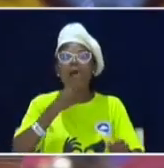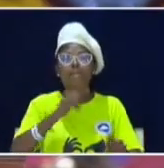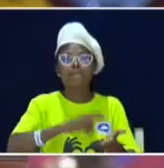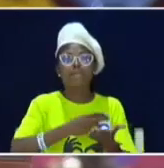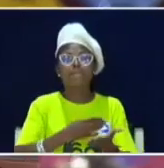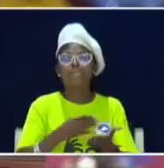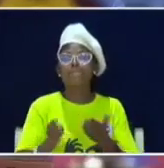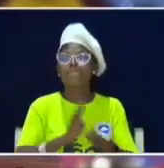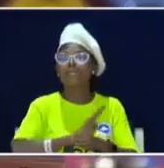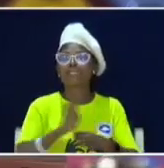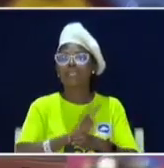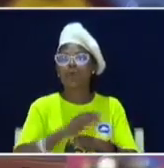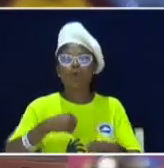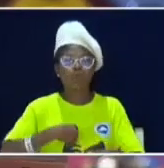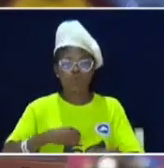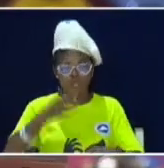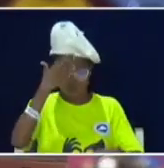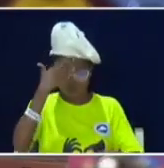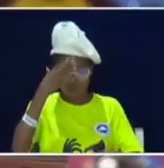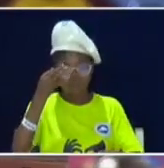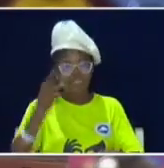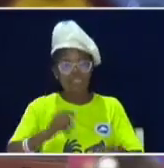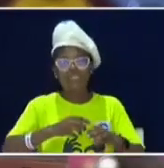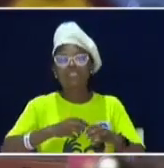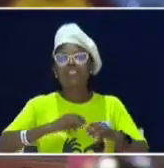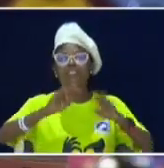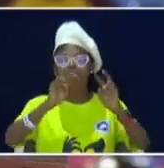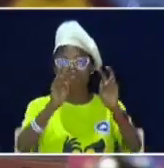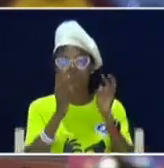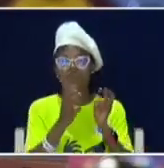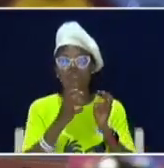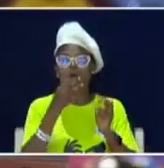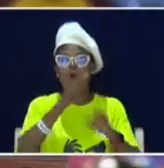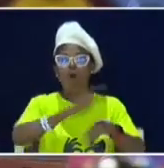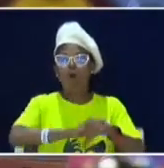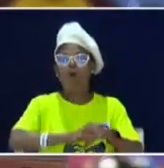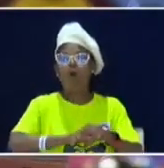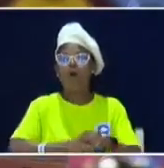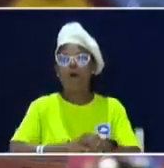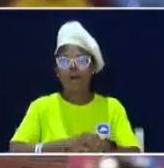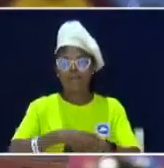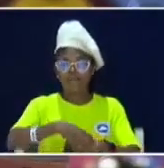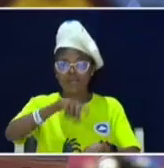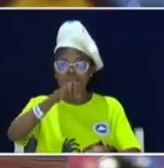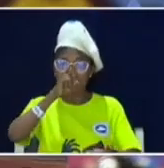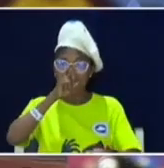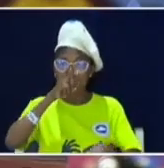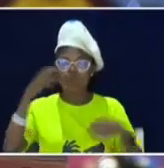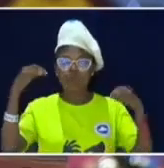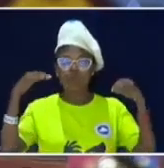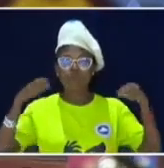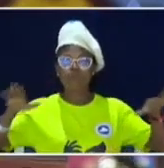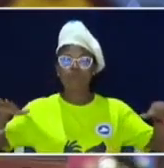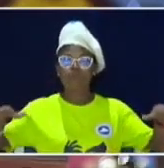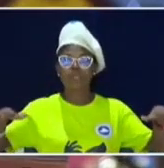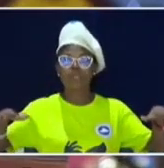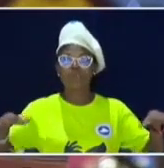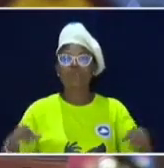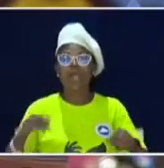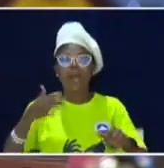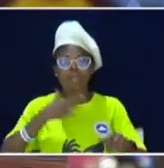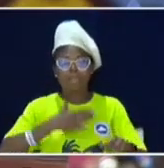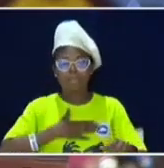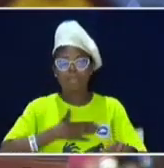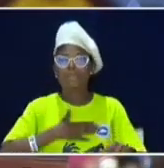theme, on eagle's wing. On eagle's wing. The text, my text is going to be taken from the book